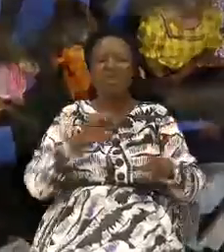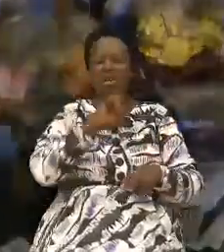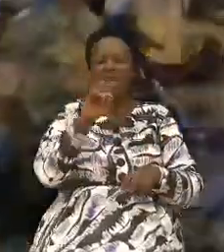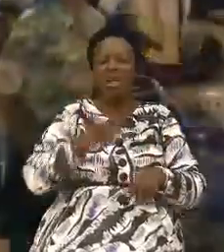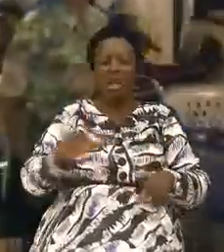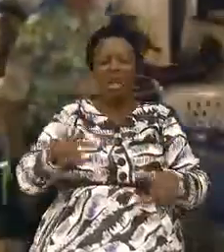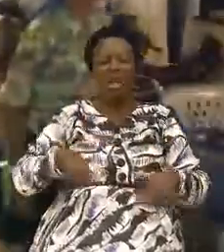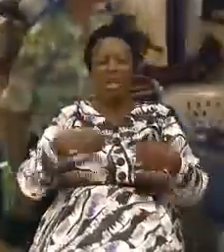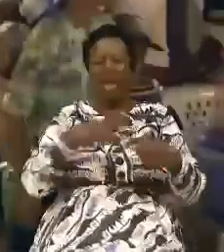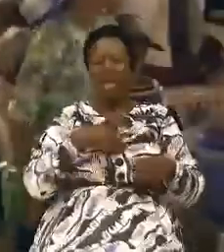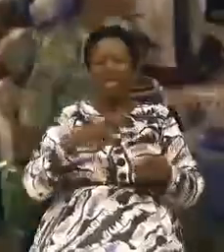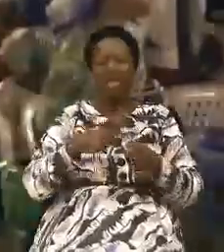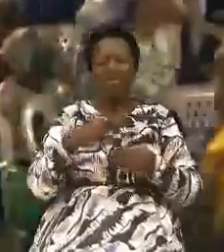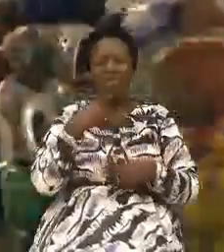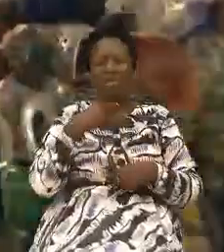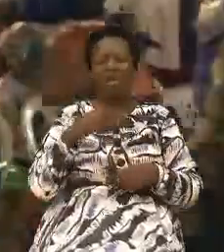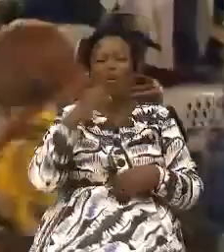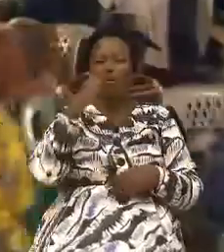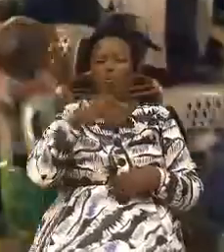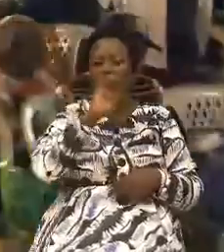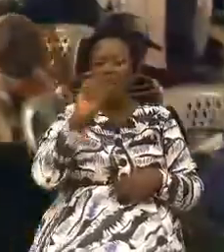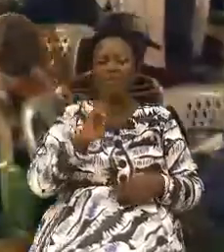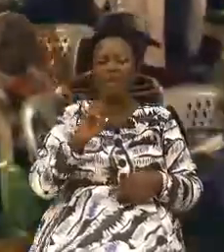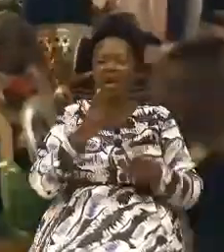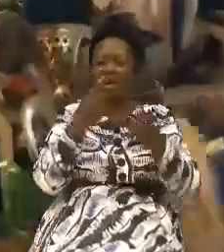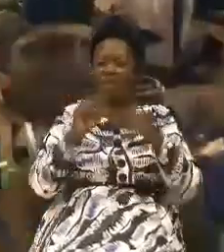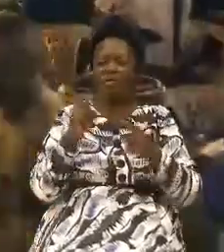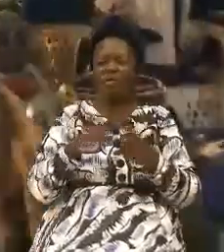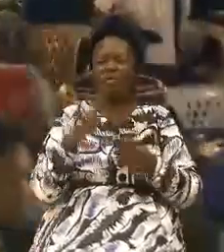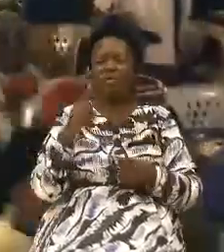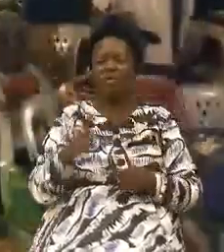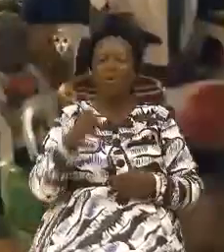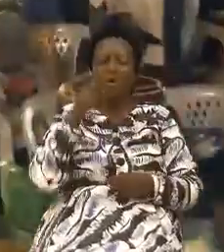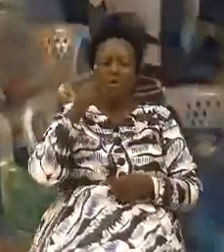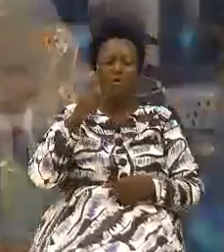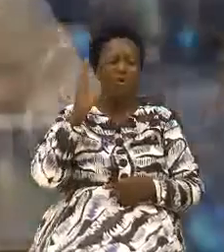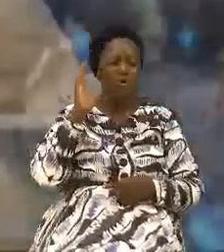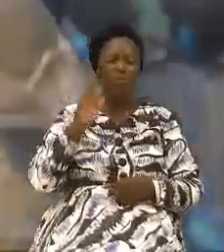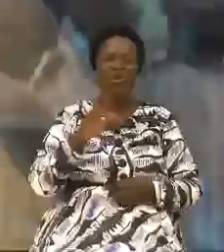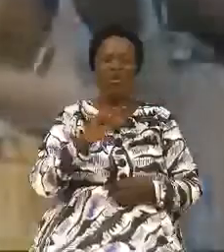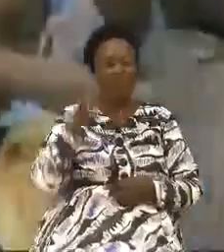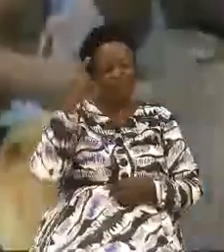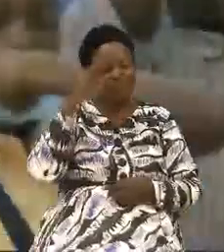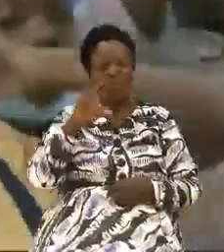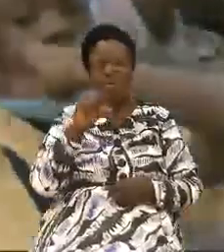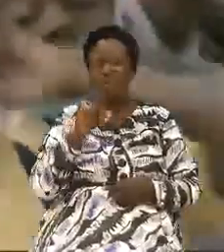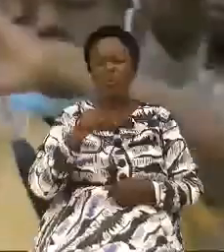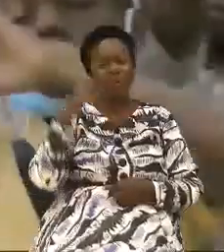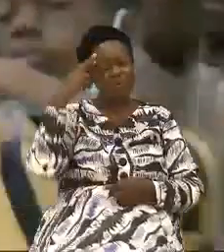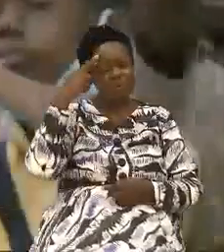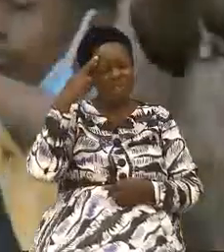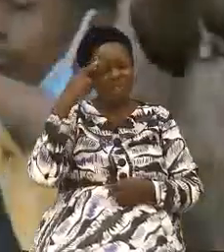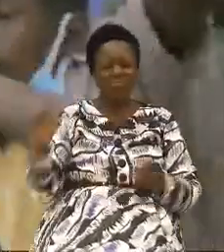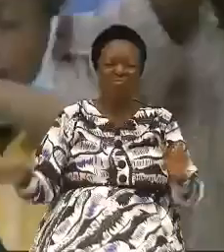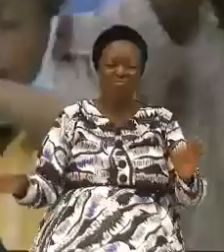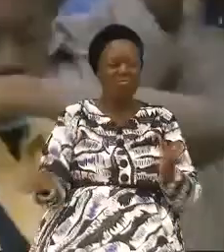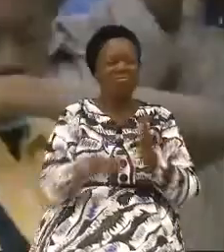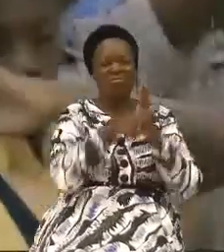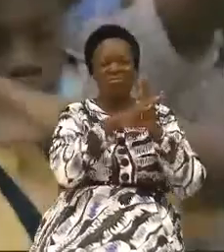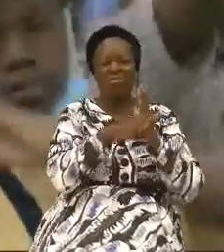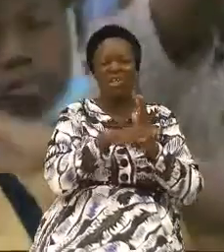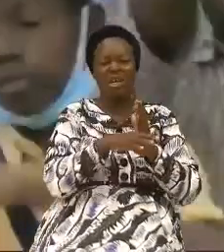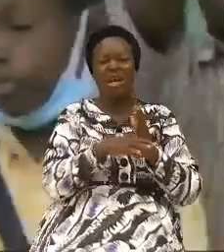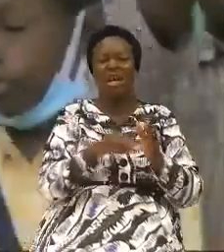said, whosoever comes to you, you will for no reason cast away.